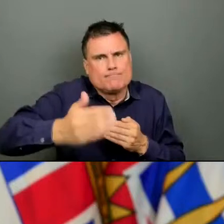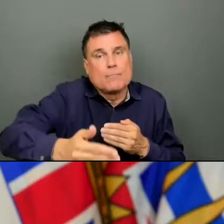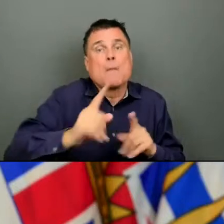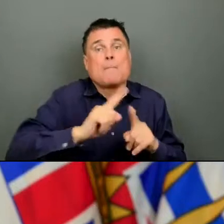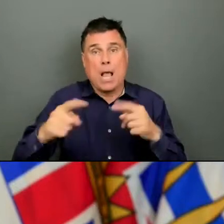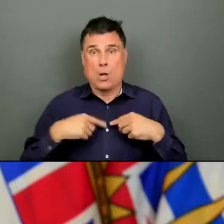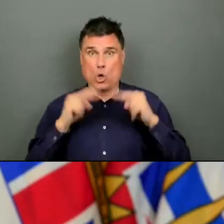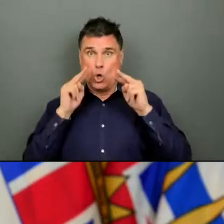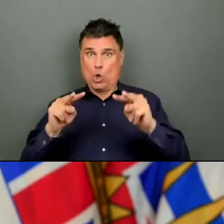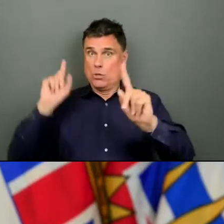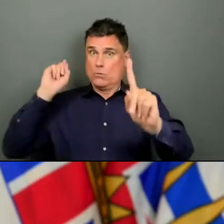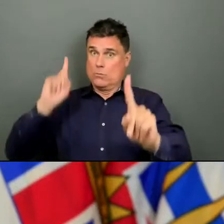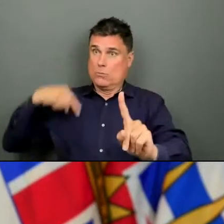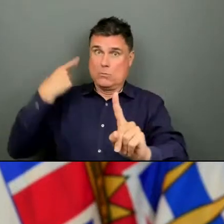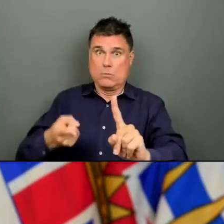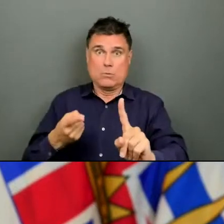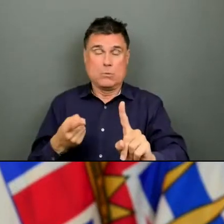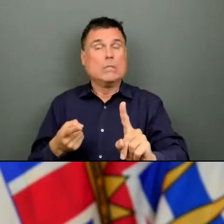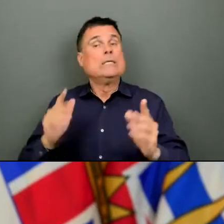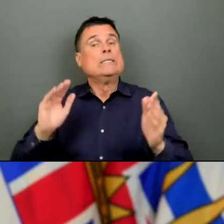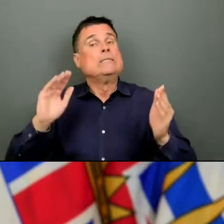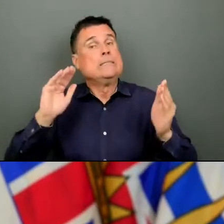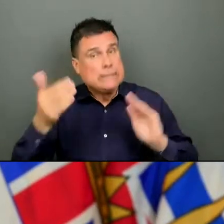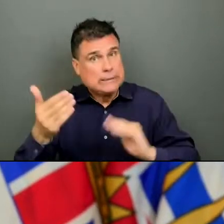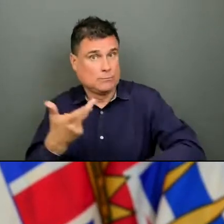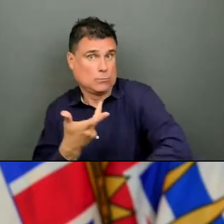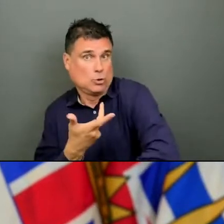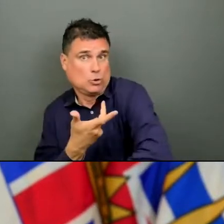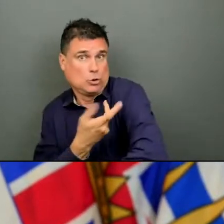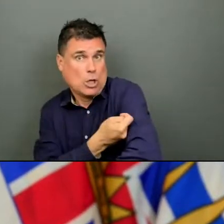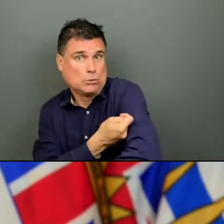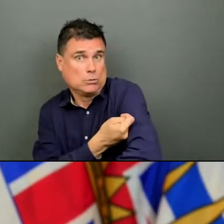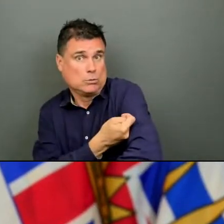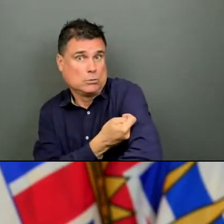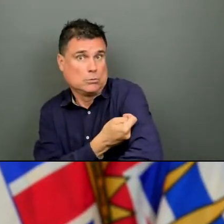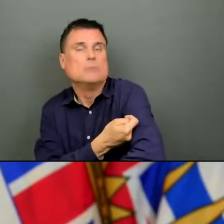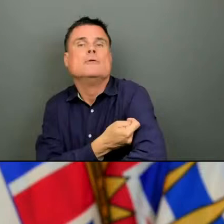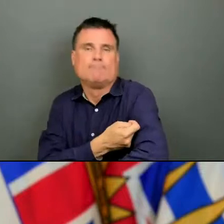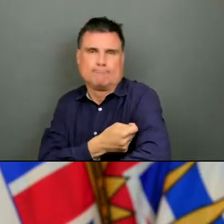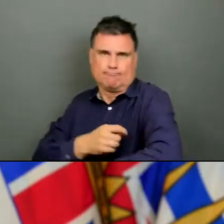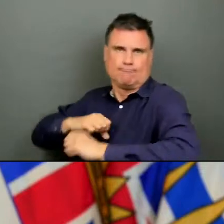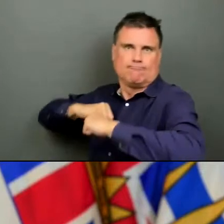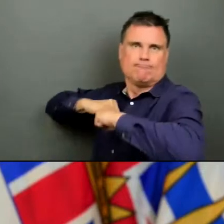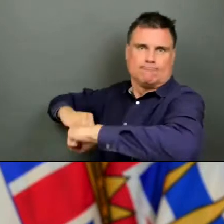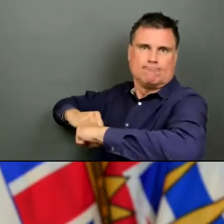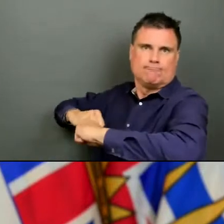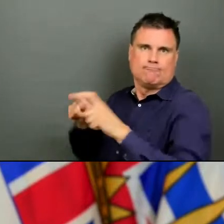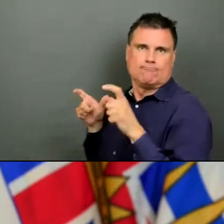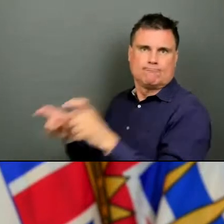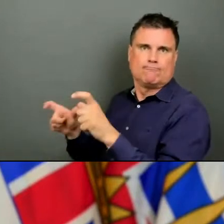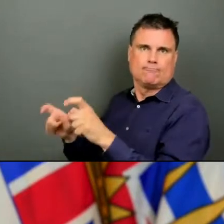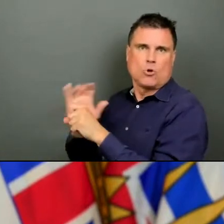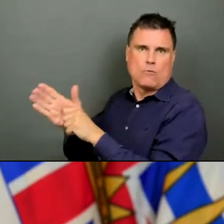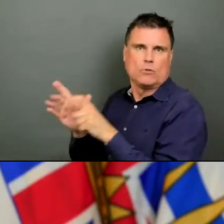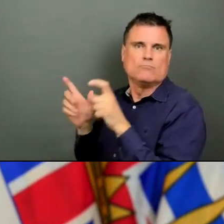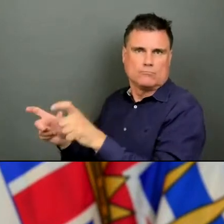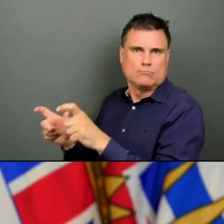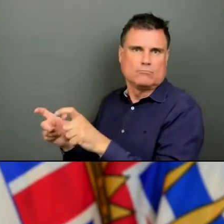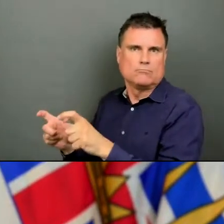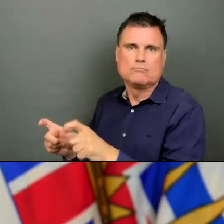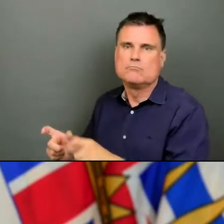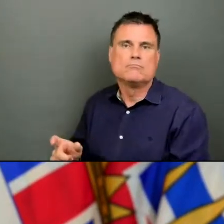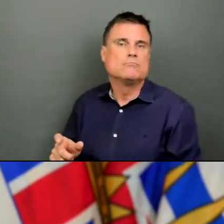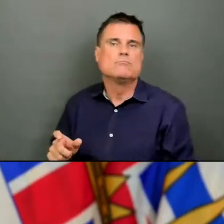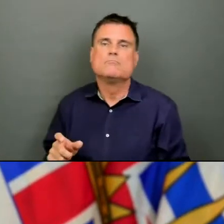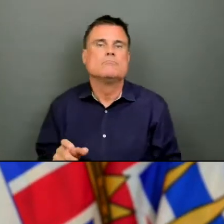about long-lasting protection from immunization, that we will have to take those across-the-board very severe measures that we've